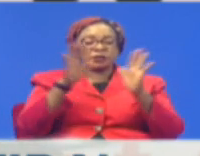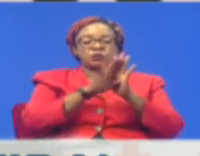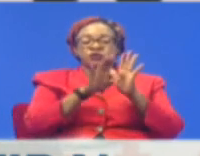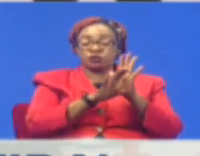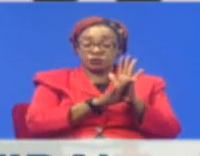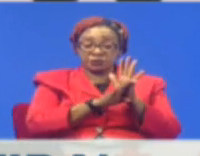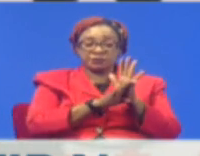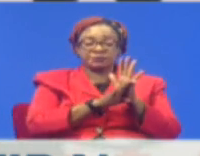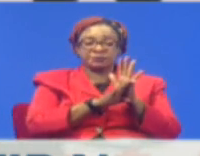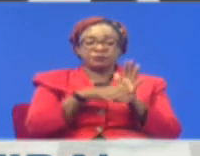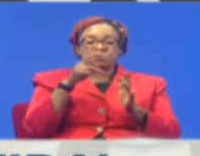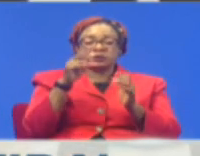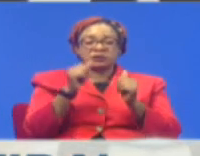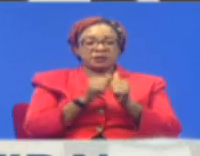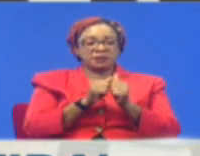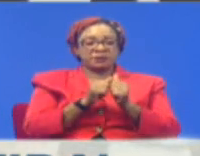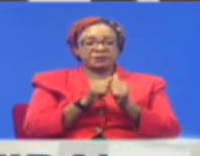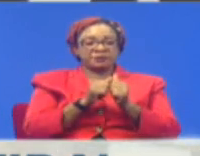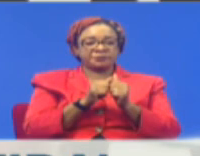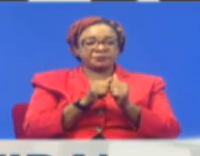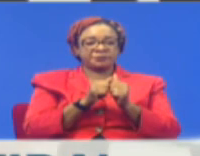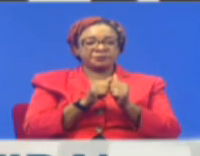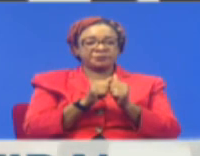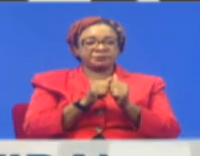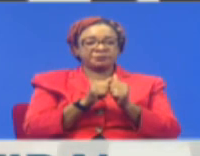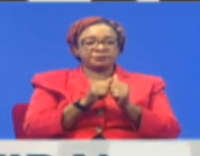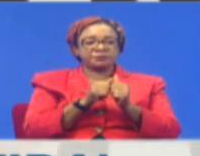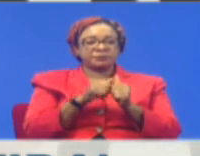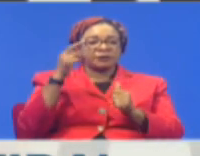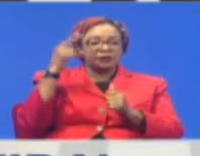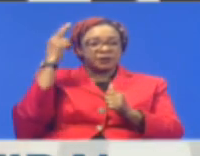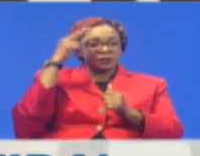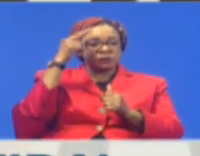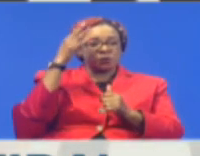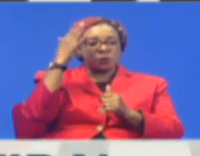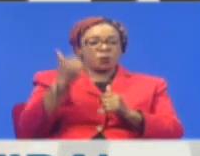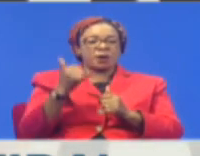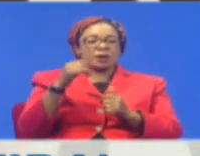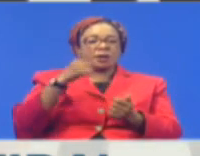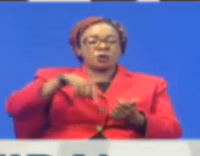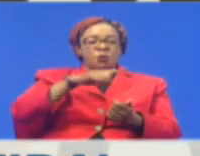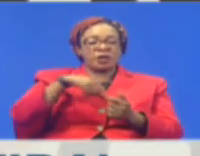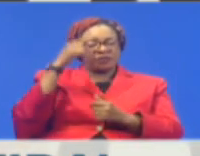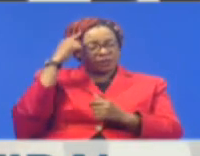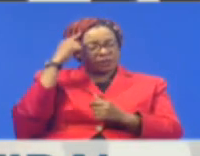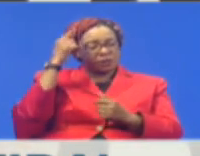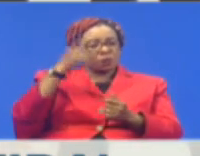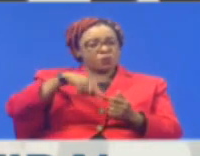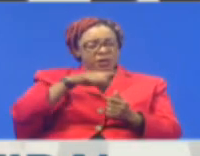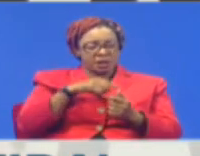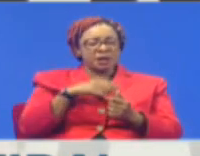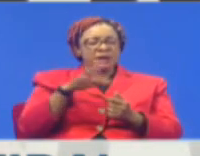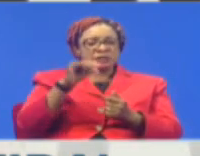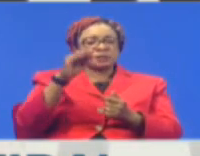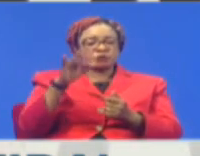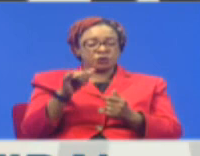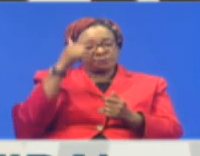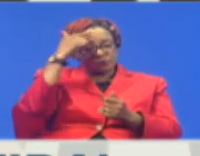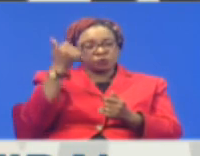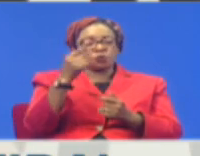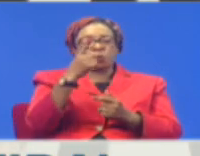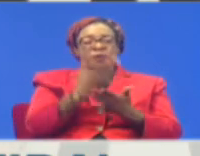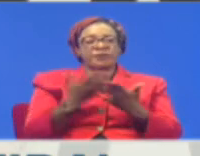Constitution 2010. The reason why we still think that we are an exception is because the one thing we